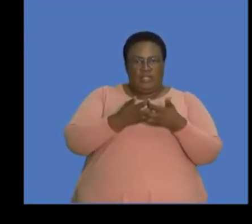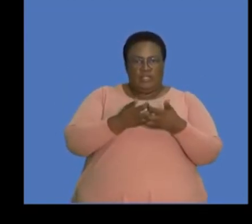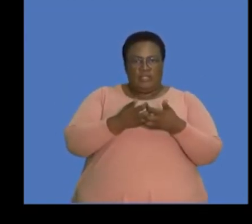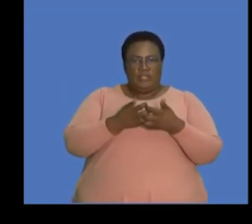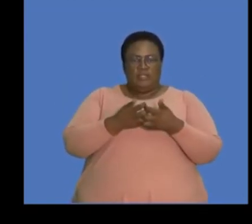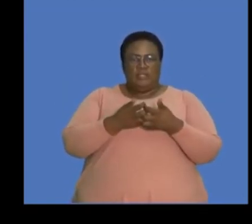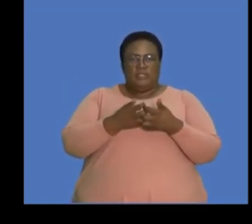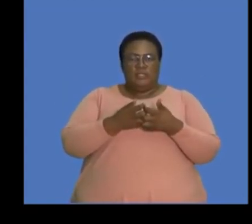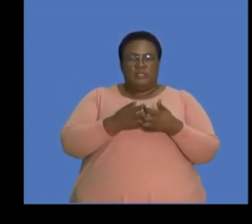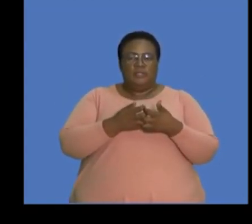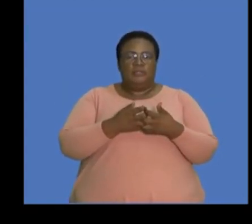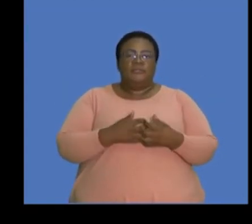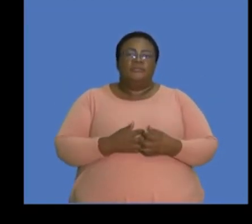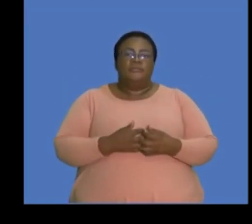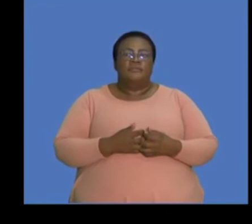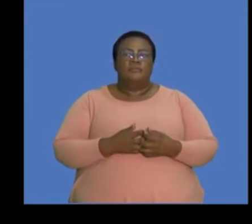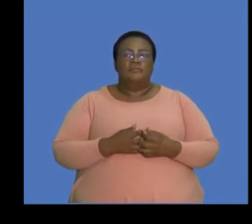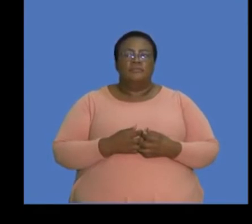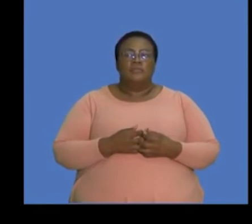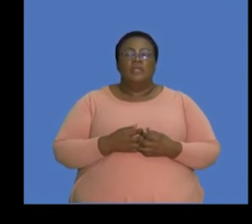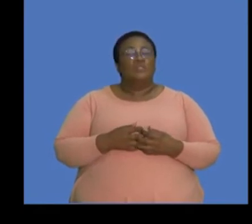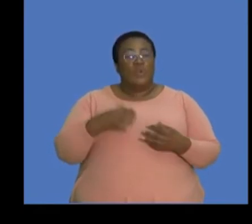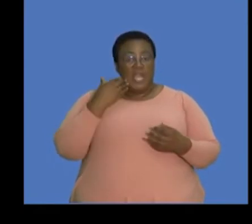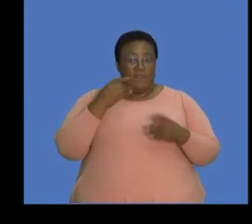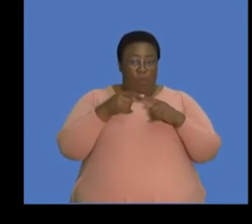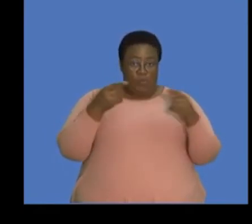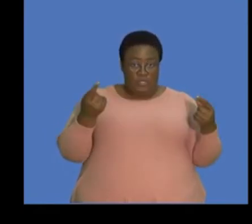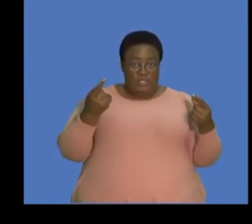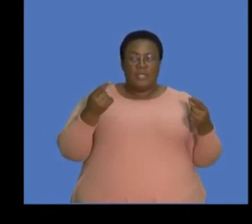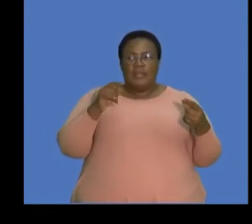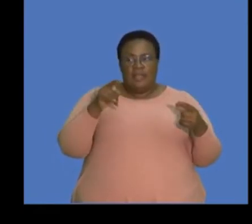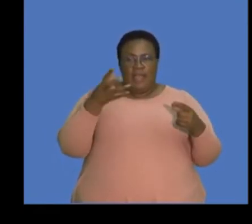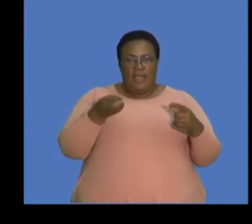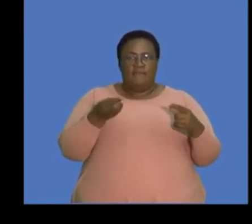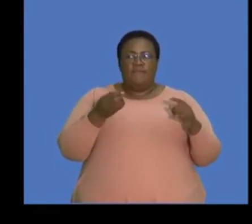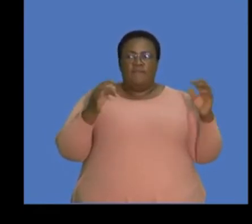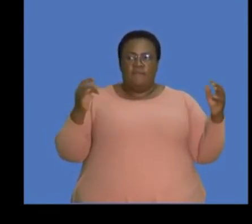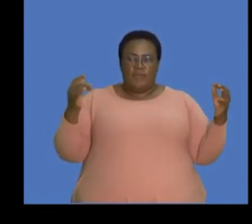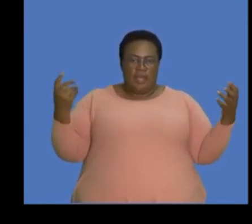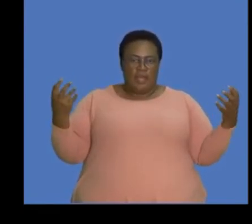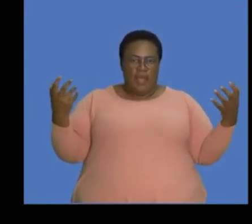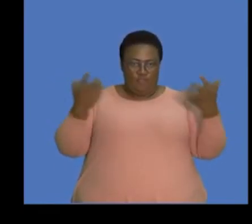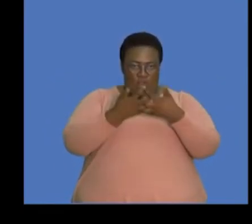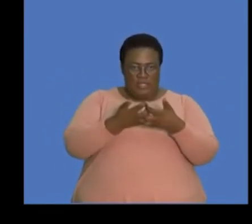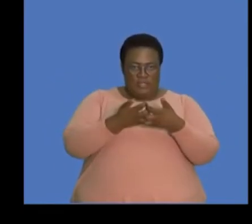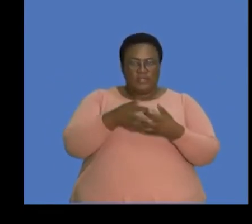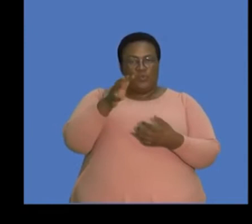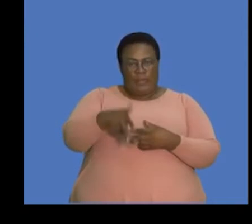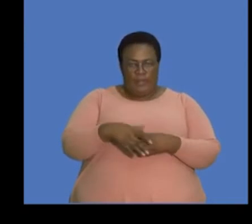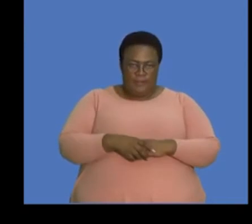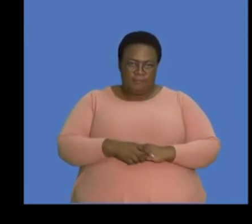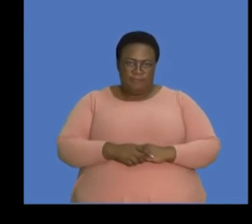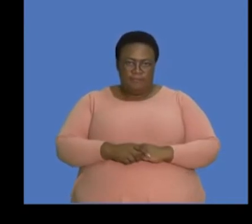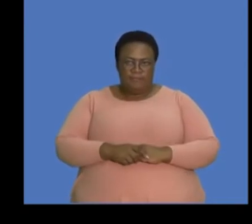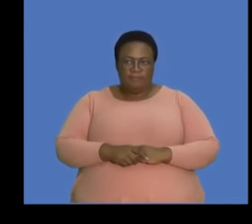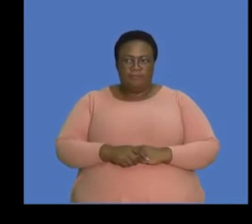comes first. The order is not important. As long as they are opposite, they would exert a force of attraction towards each